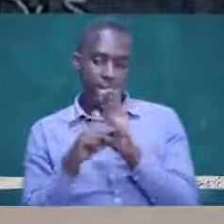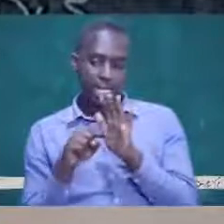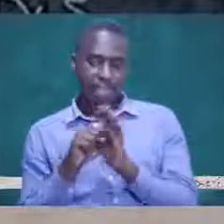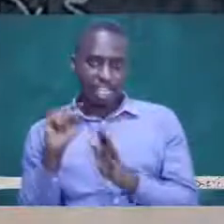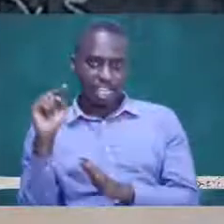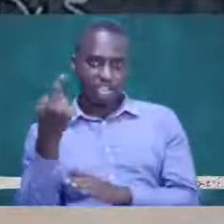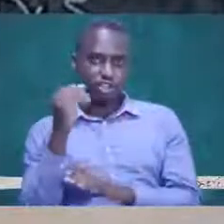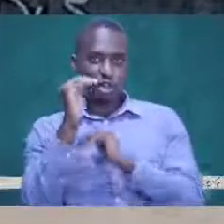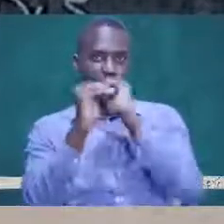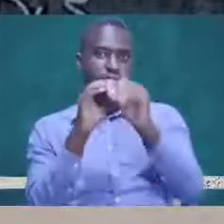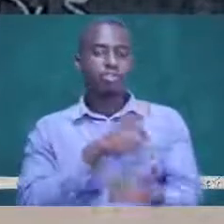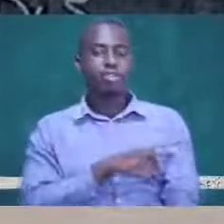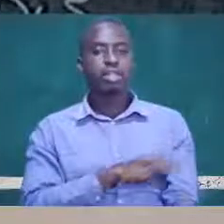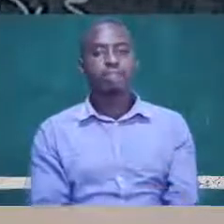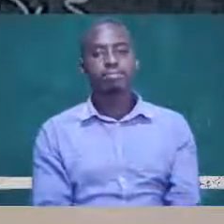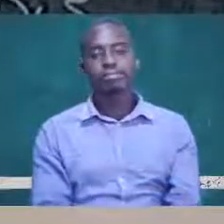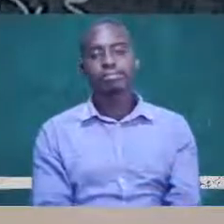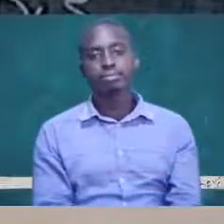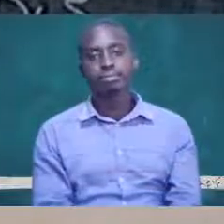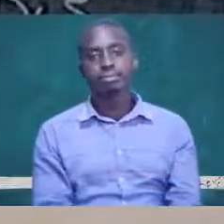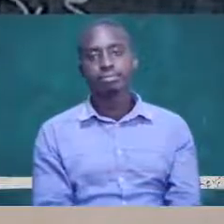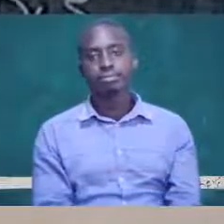minus the initial income,